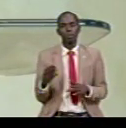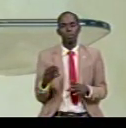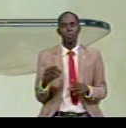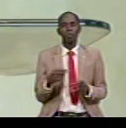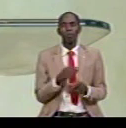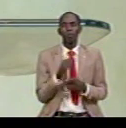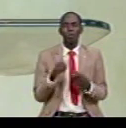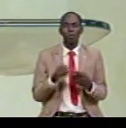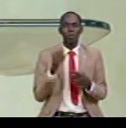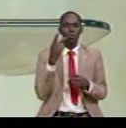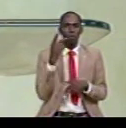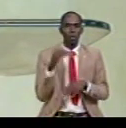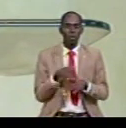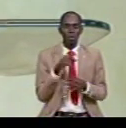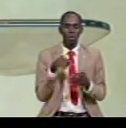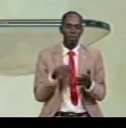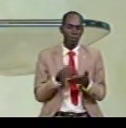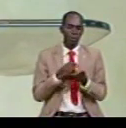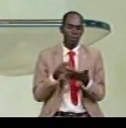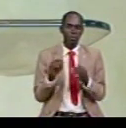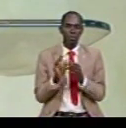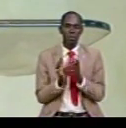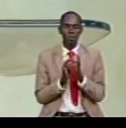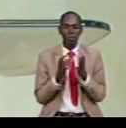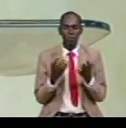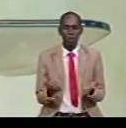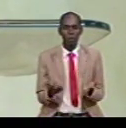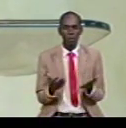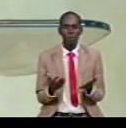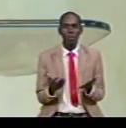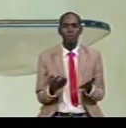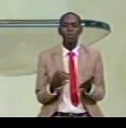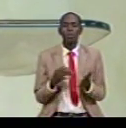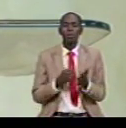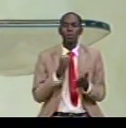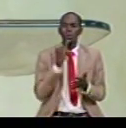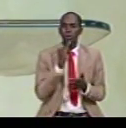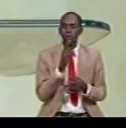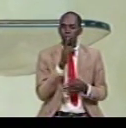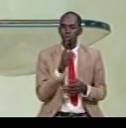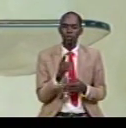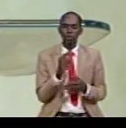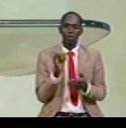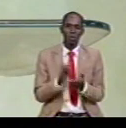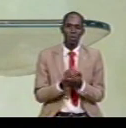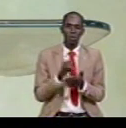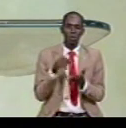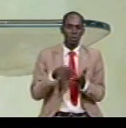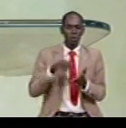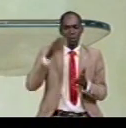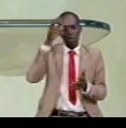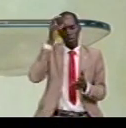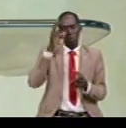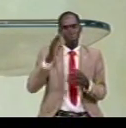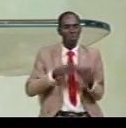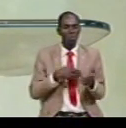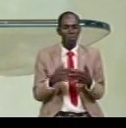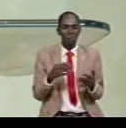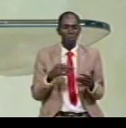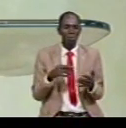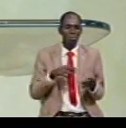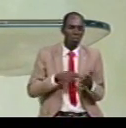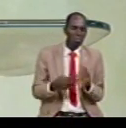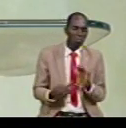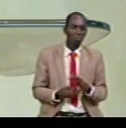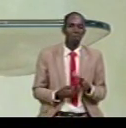at this very verse of scripture, and you look at that, is it true that this Satan, whatever means, whether he's tempting you through your